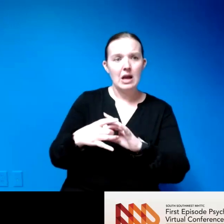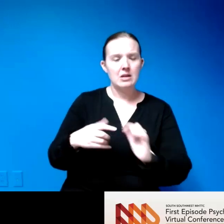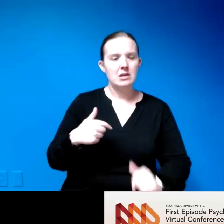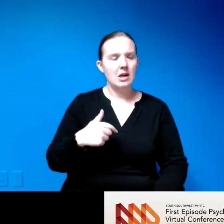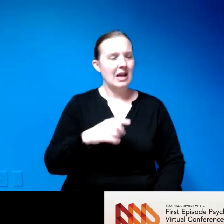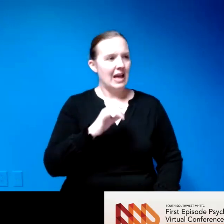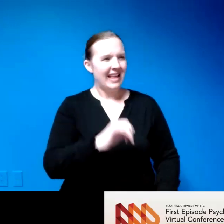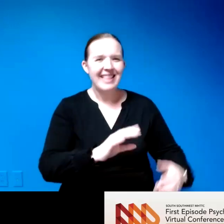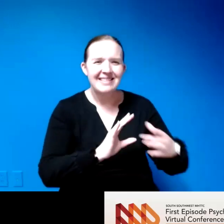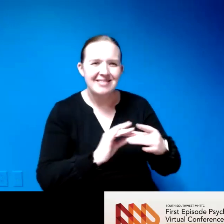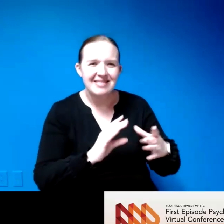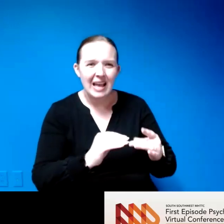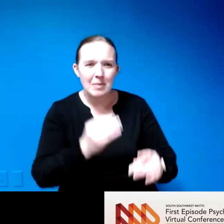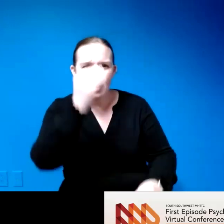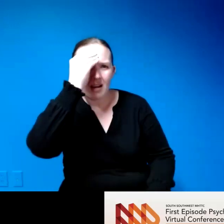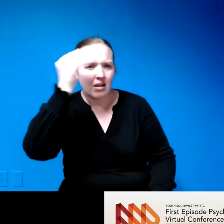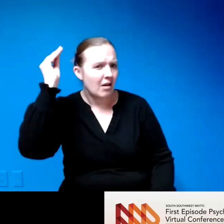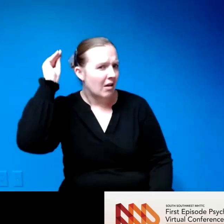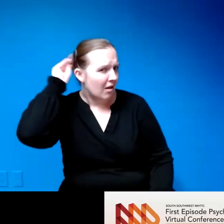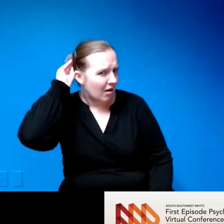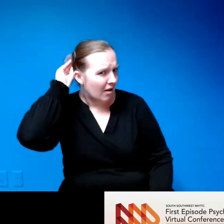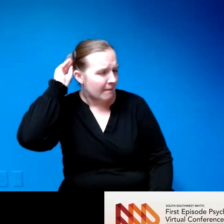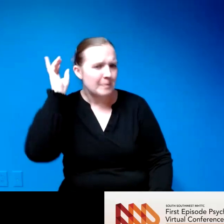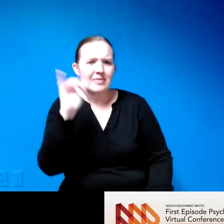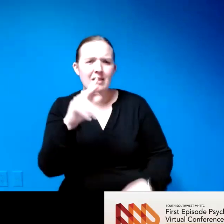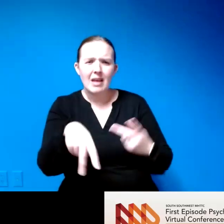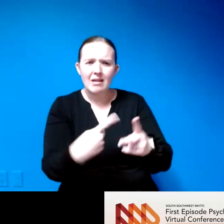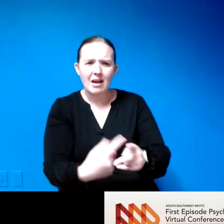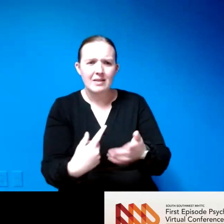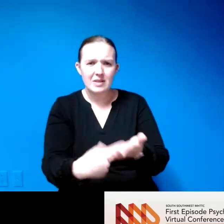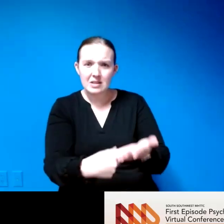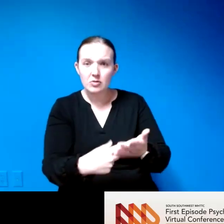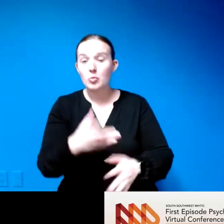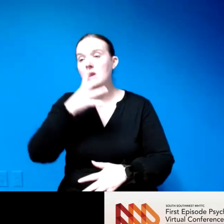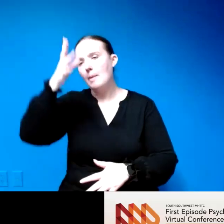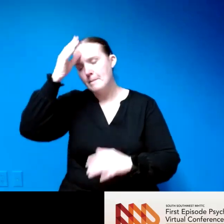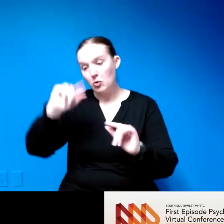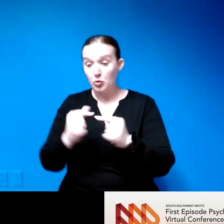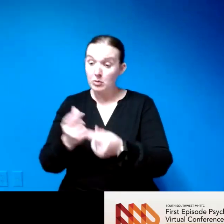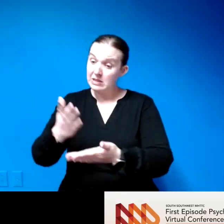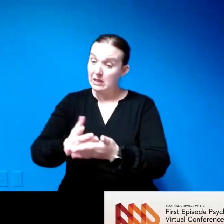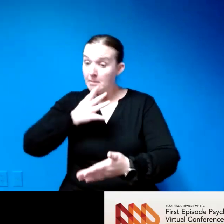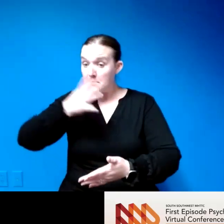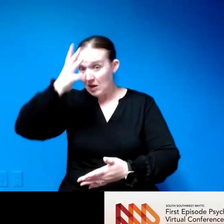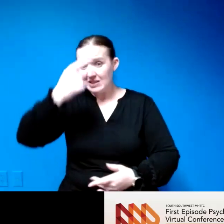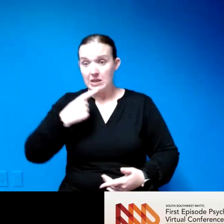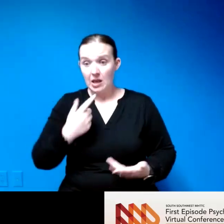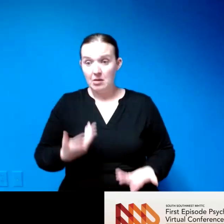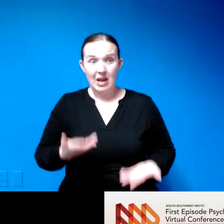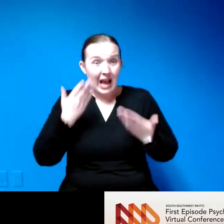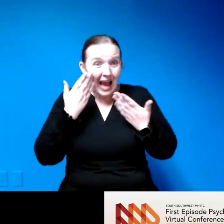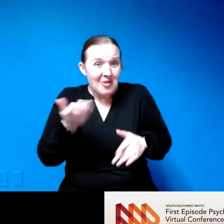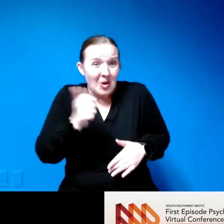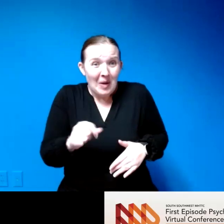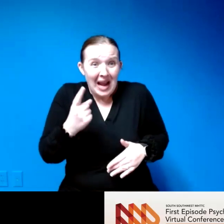And it echoes conversations that we have in our parent group where some of the parents say, I don't know anybody else